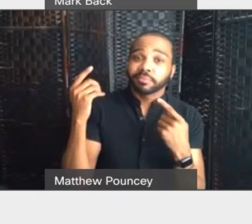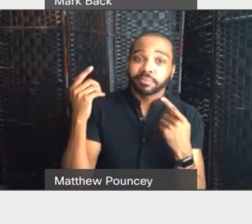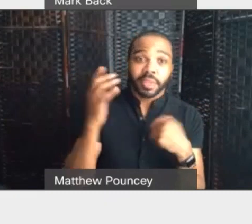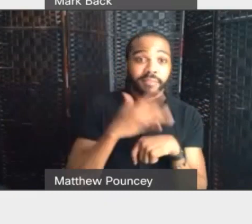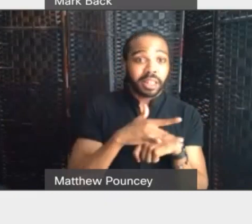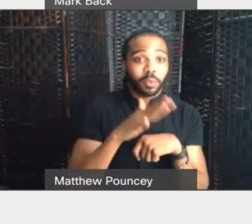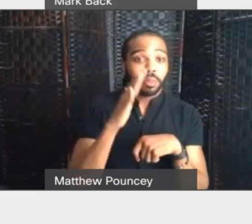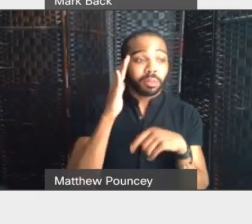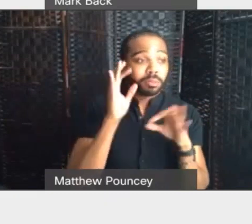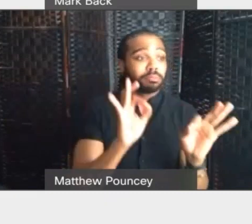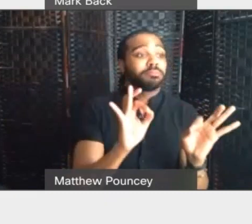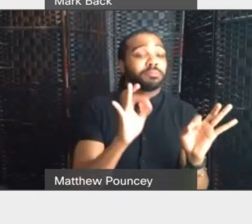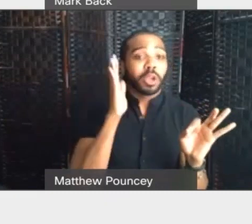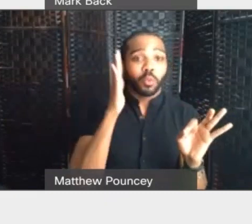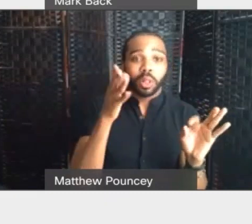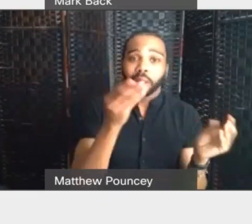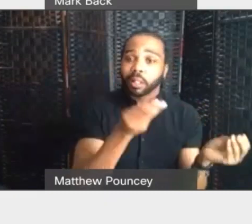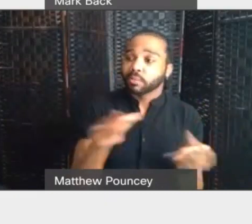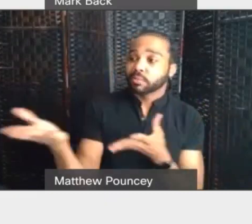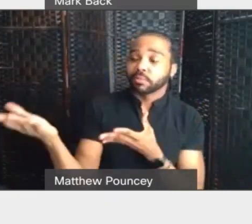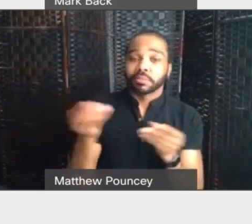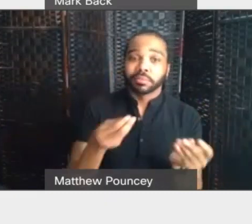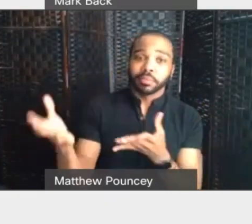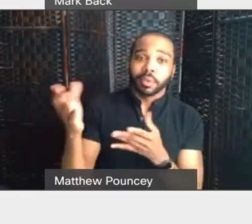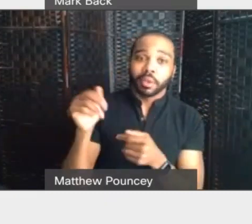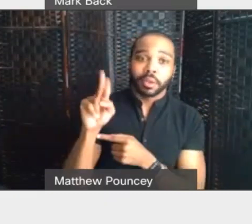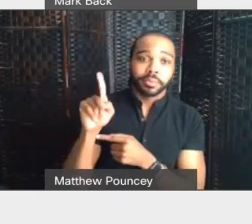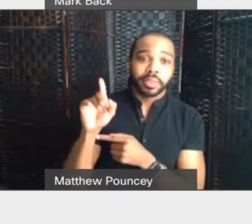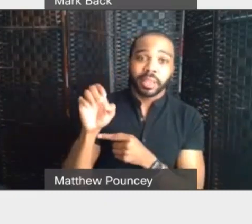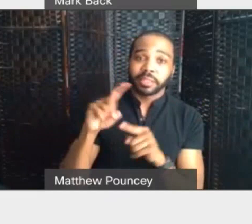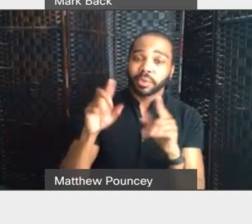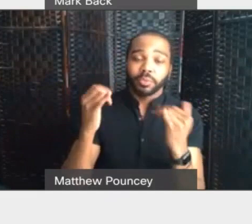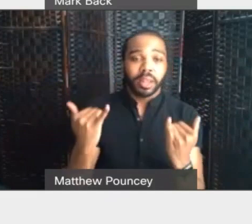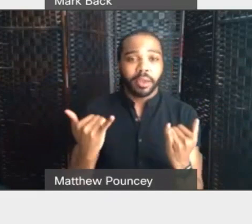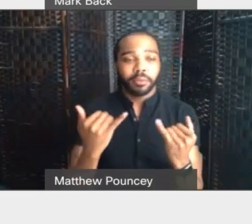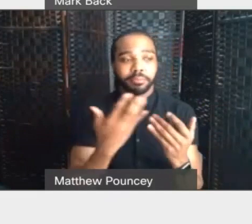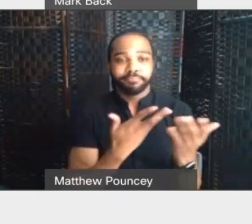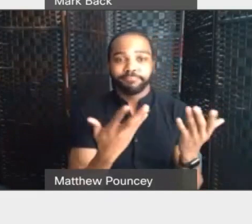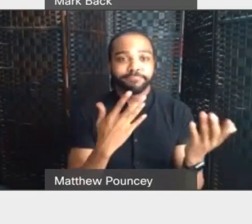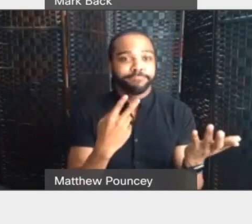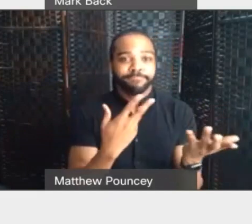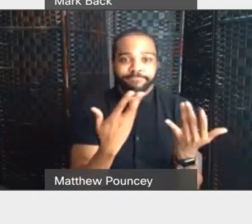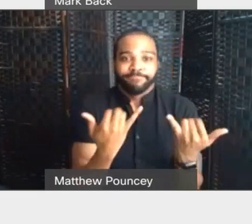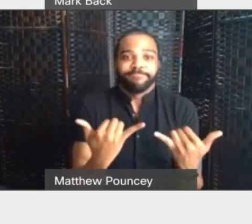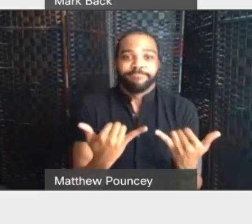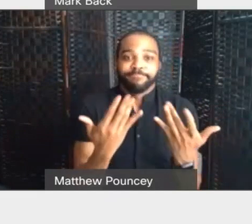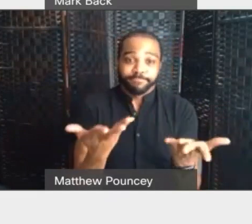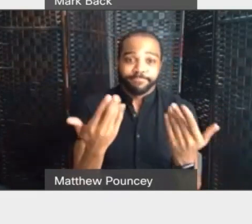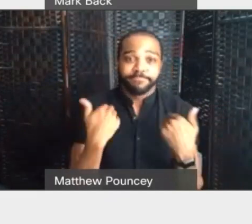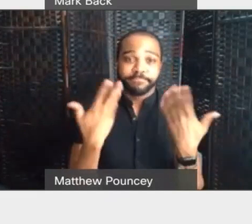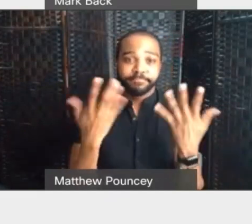available, we will update you on the updated guidance. But for now, things are the way that they are, the way they stand.